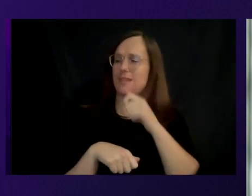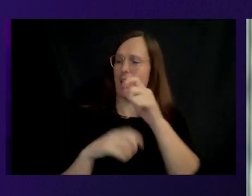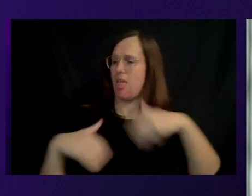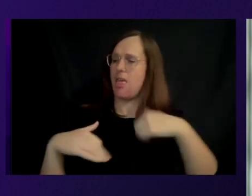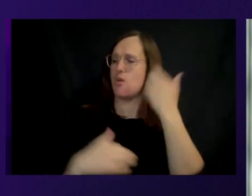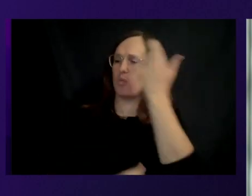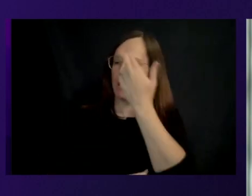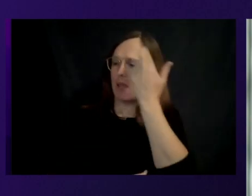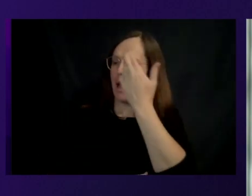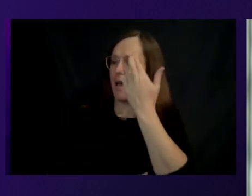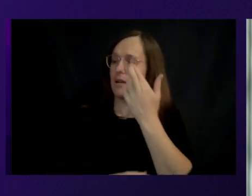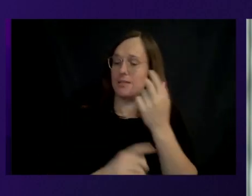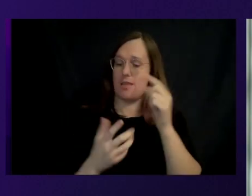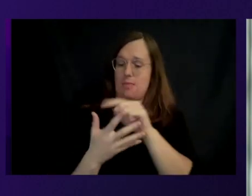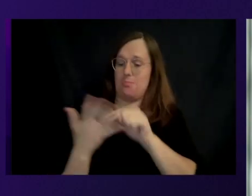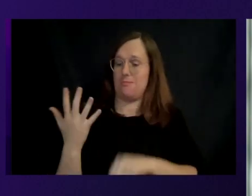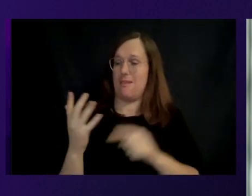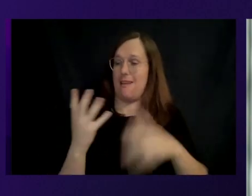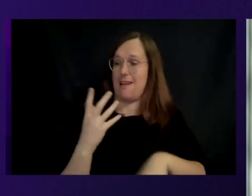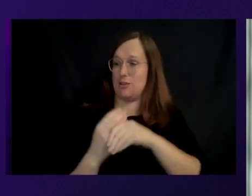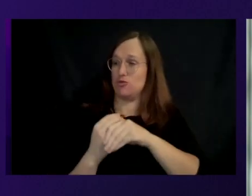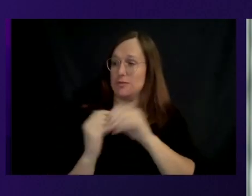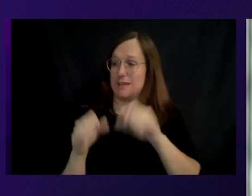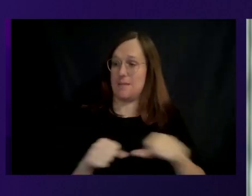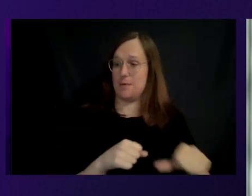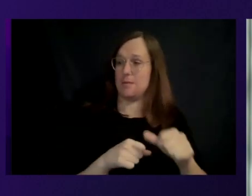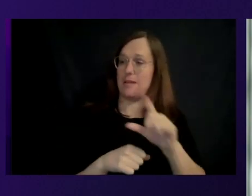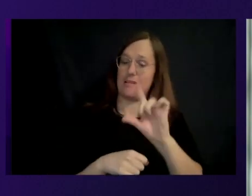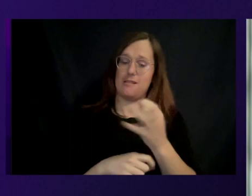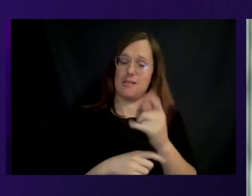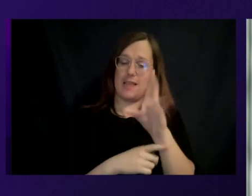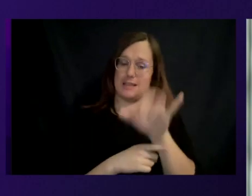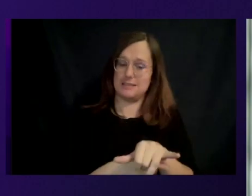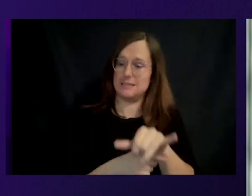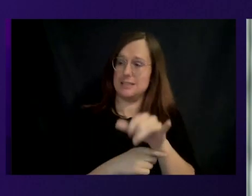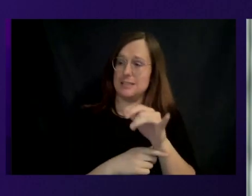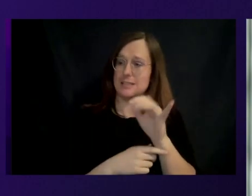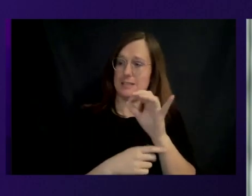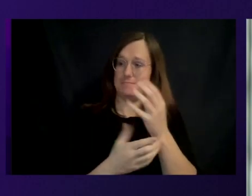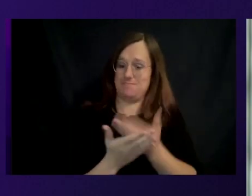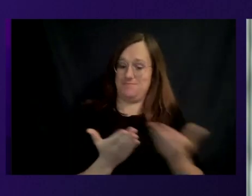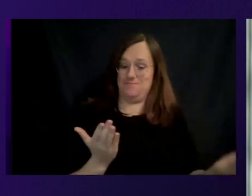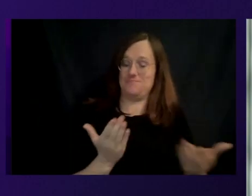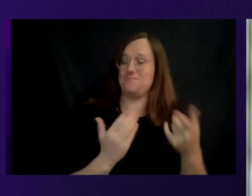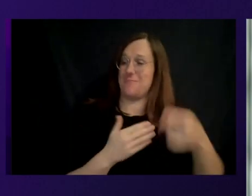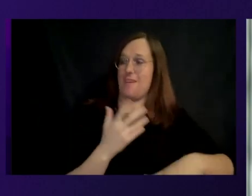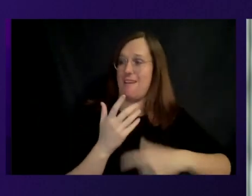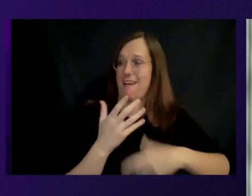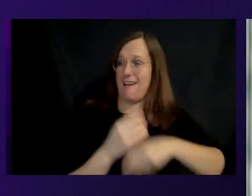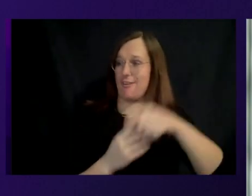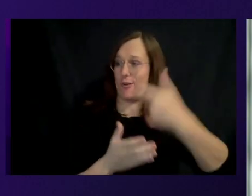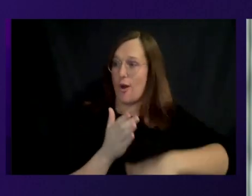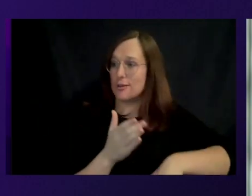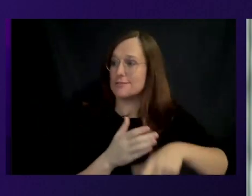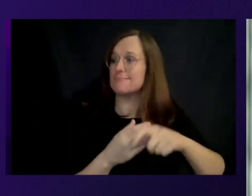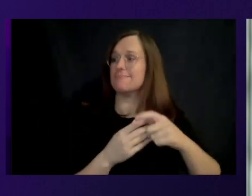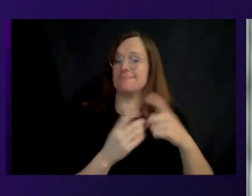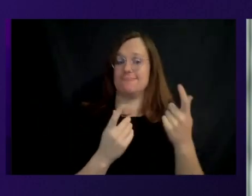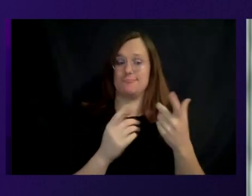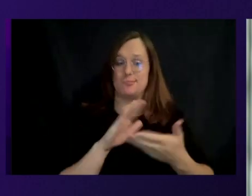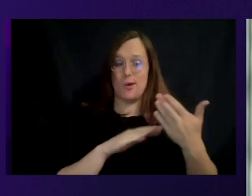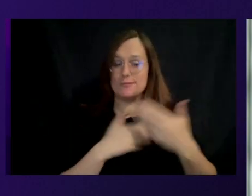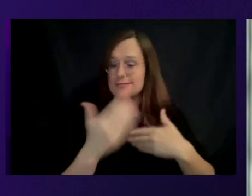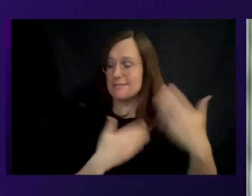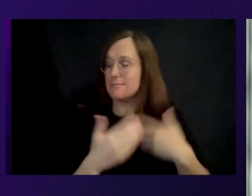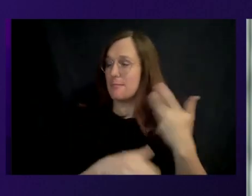extra capabilities and legacy features add cost and complexity. With a custom processor, we can architect a processor for the cloud